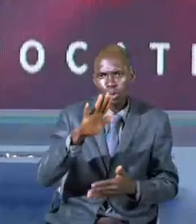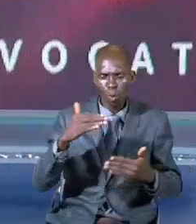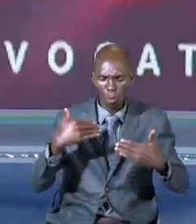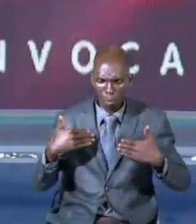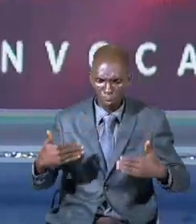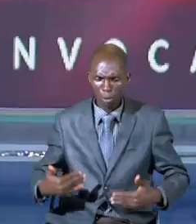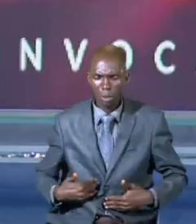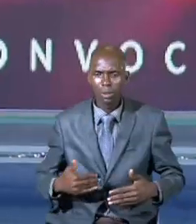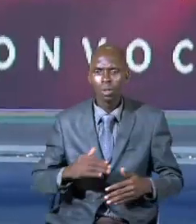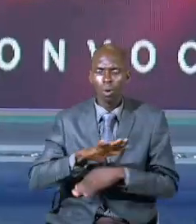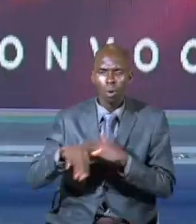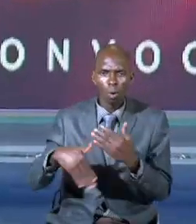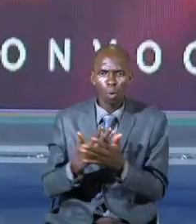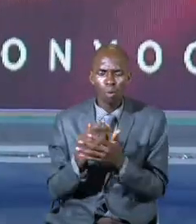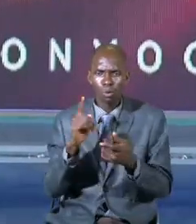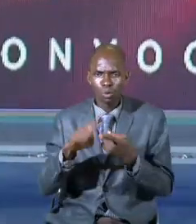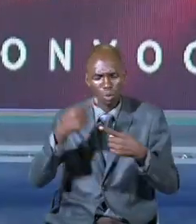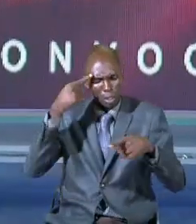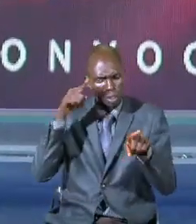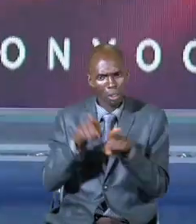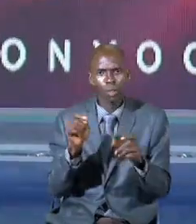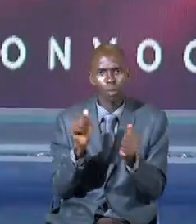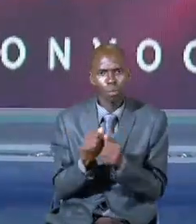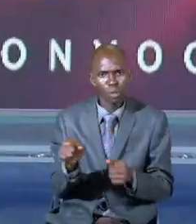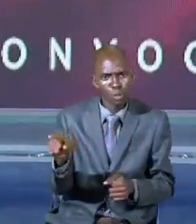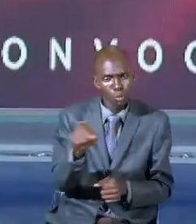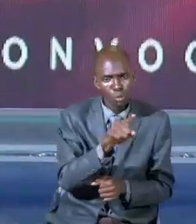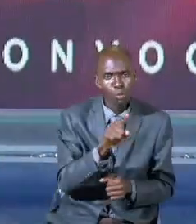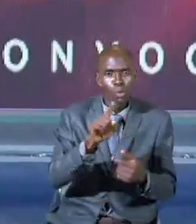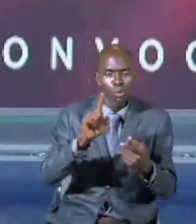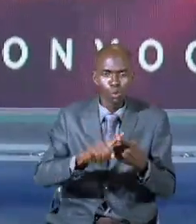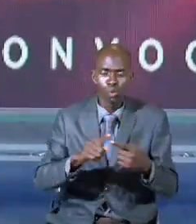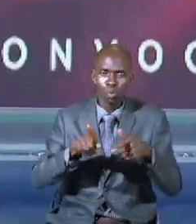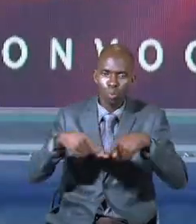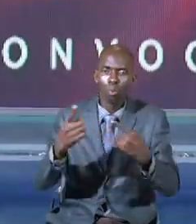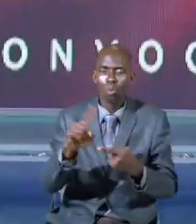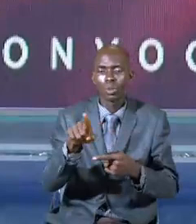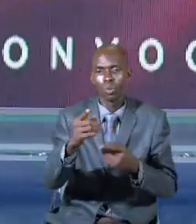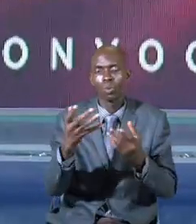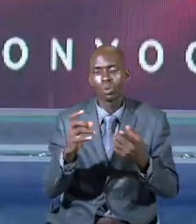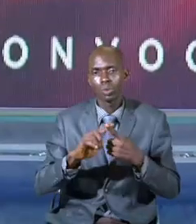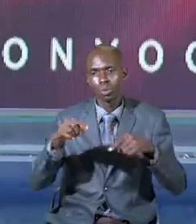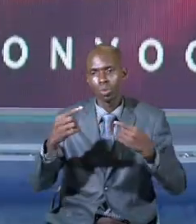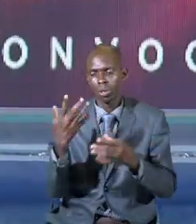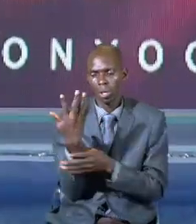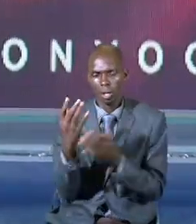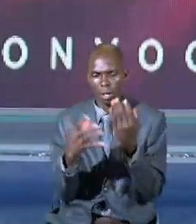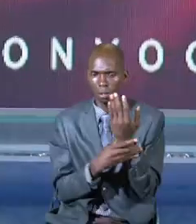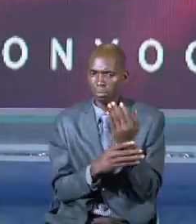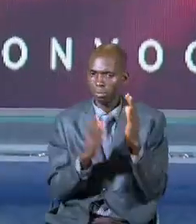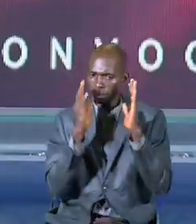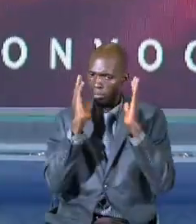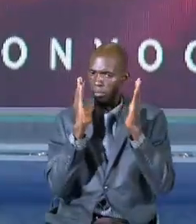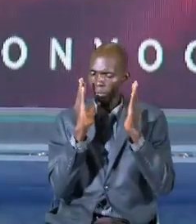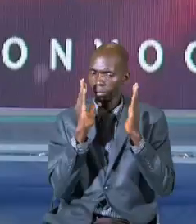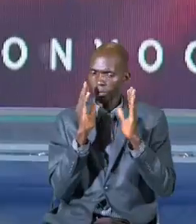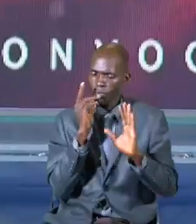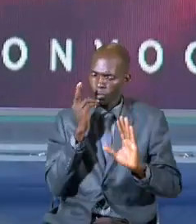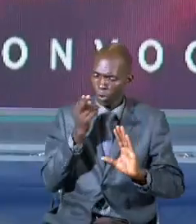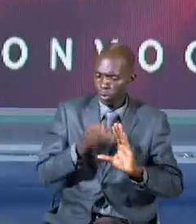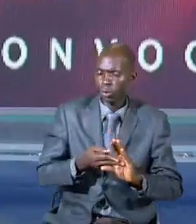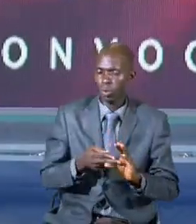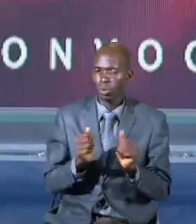this is where we're going. Hands, come on now, join the force. Eyes, join